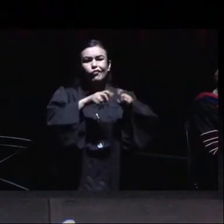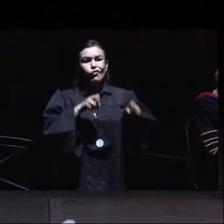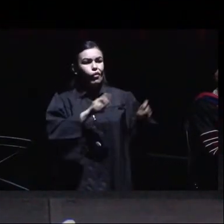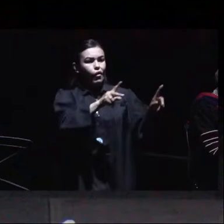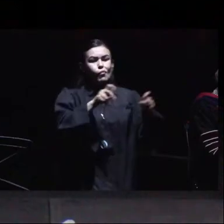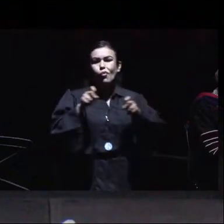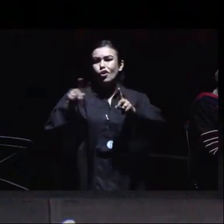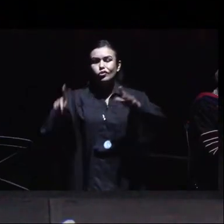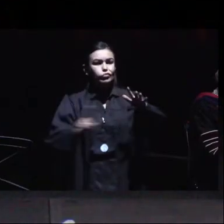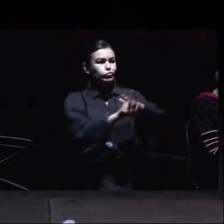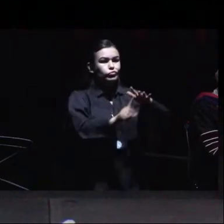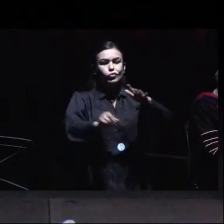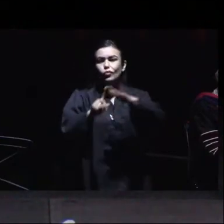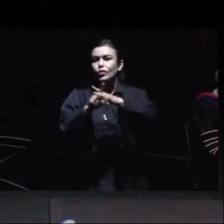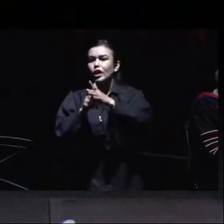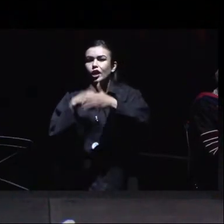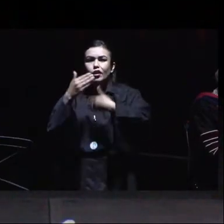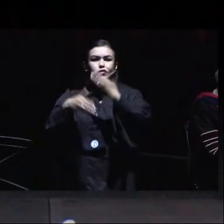opportunities down the line.